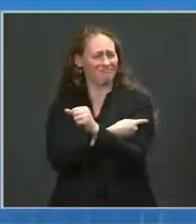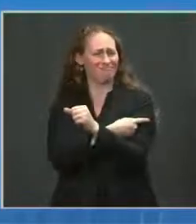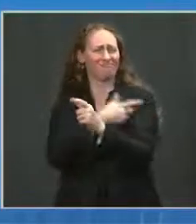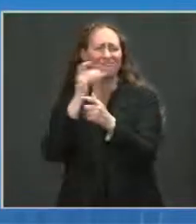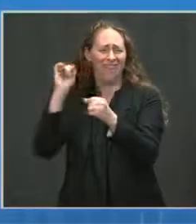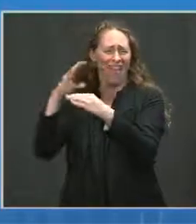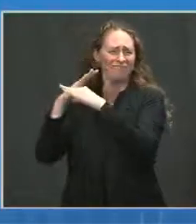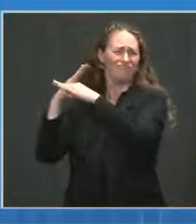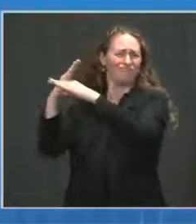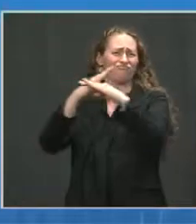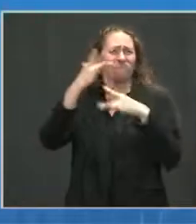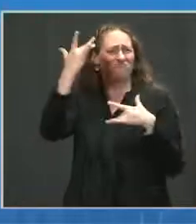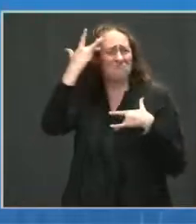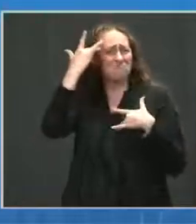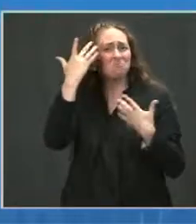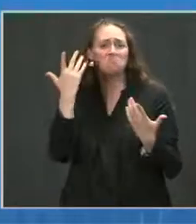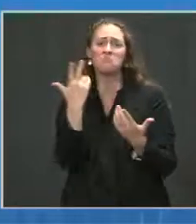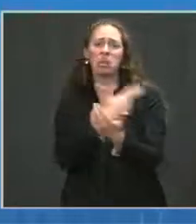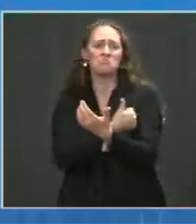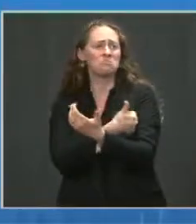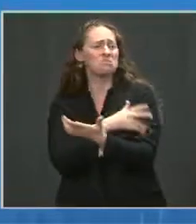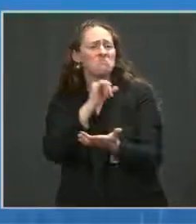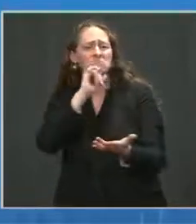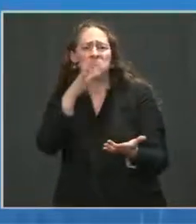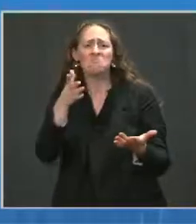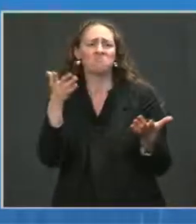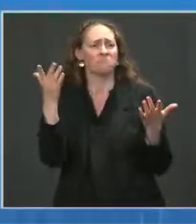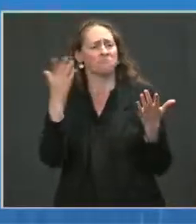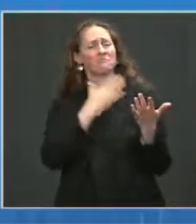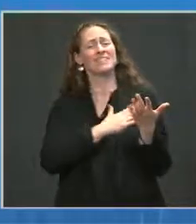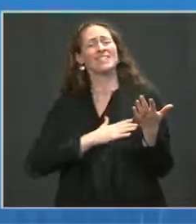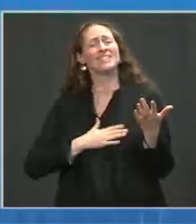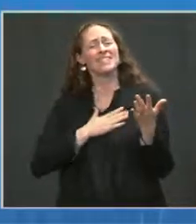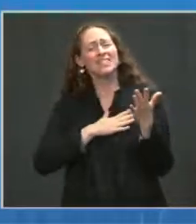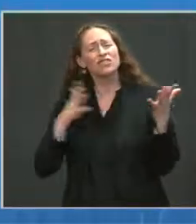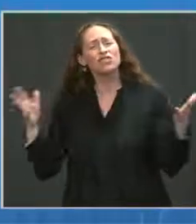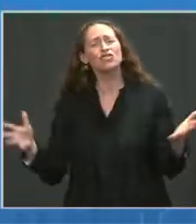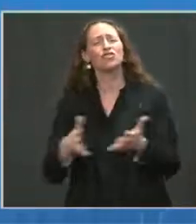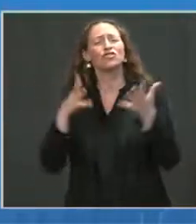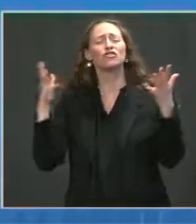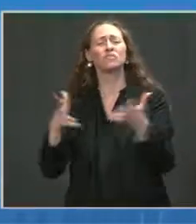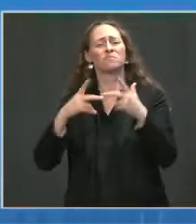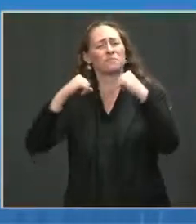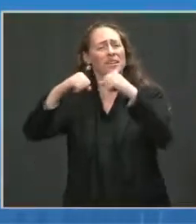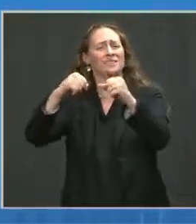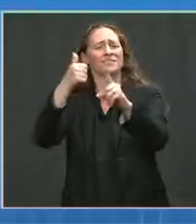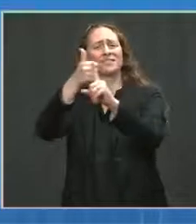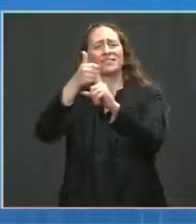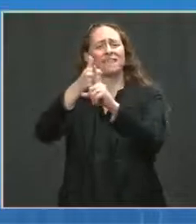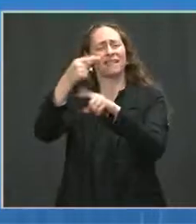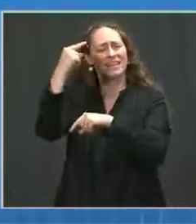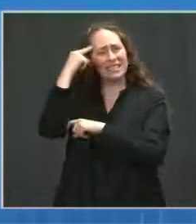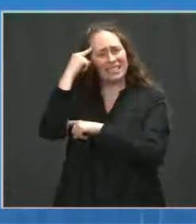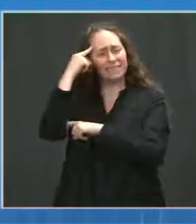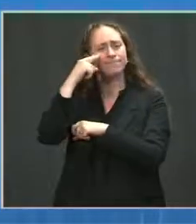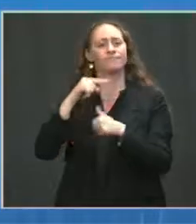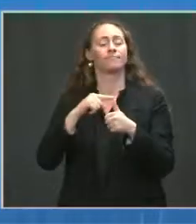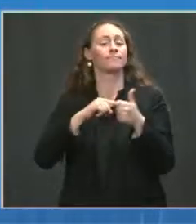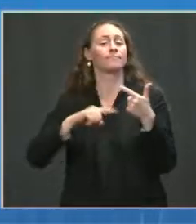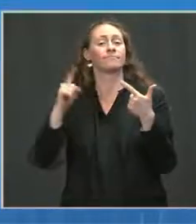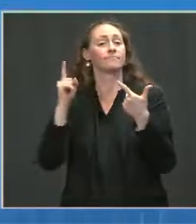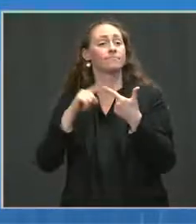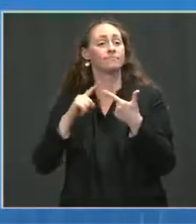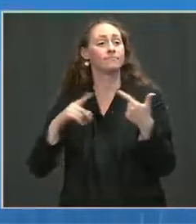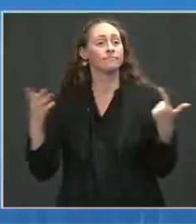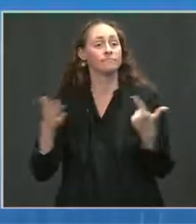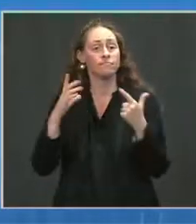and death. And if you are not vaccinated, please protect yourself and get vaccinated. Second, masks will